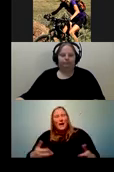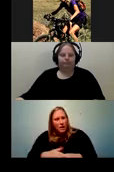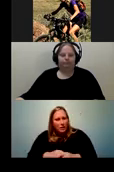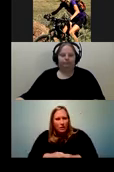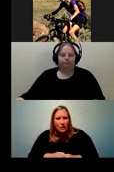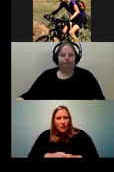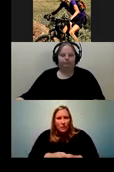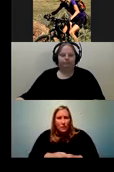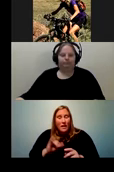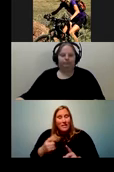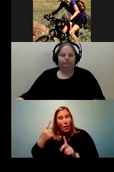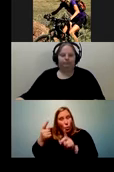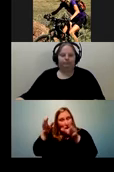Well,